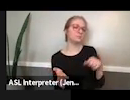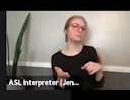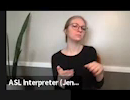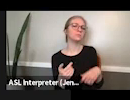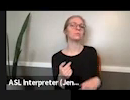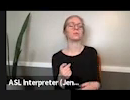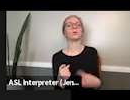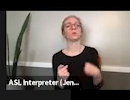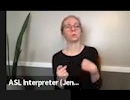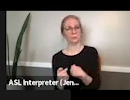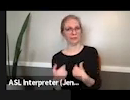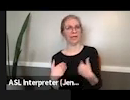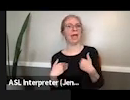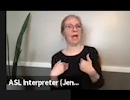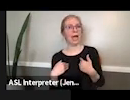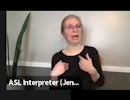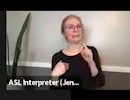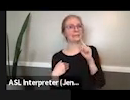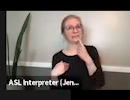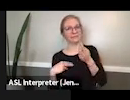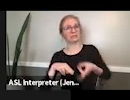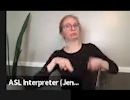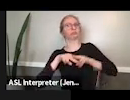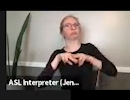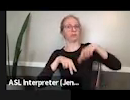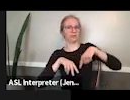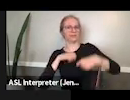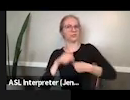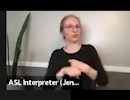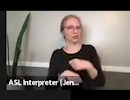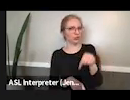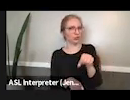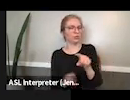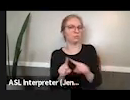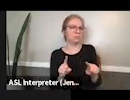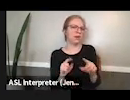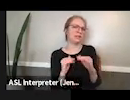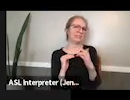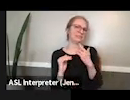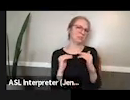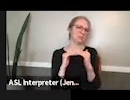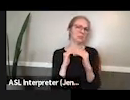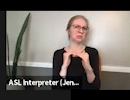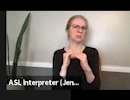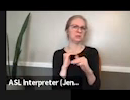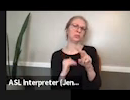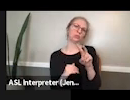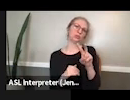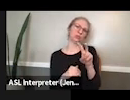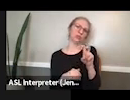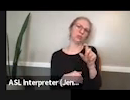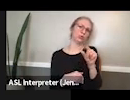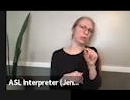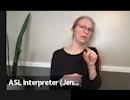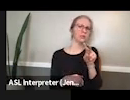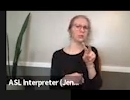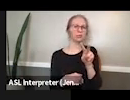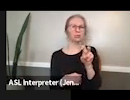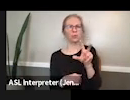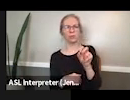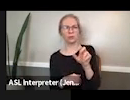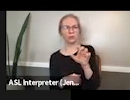have a pretty significant jump this year, but we've stayed in that 220 to 230 range for a while.